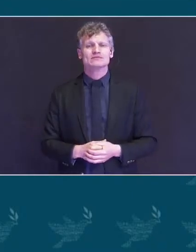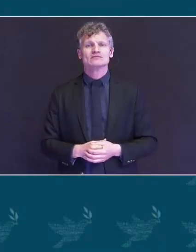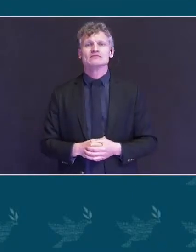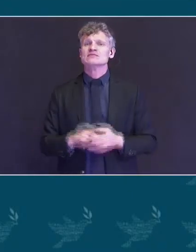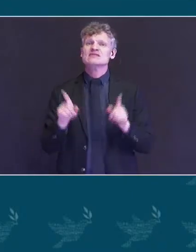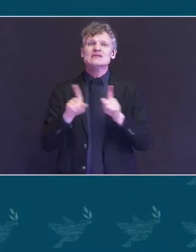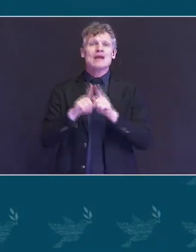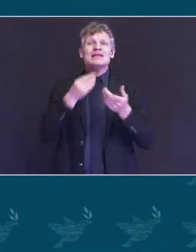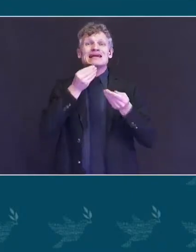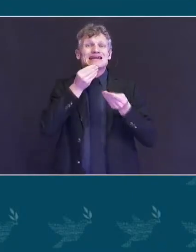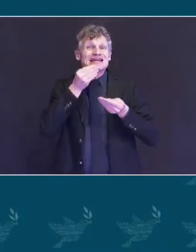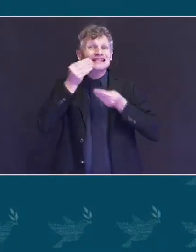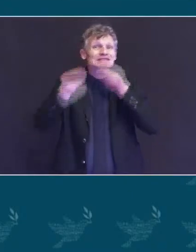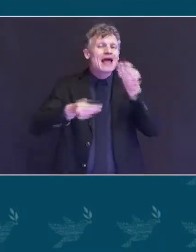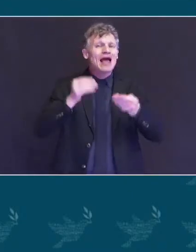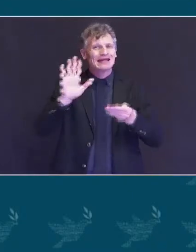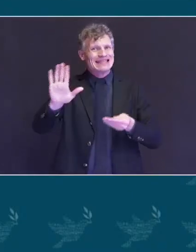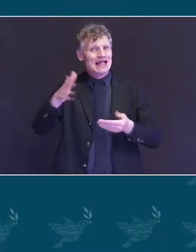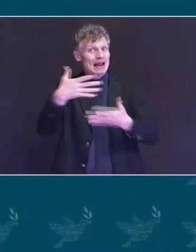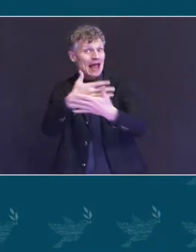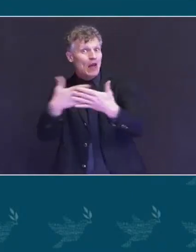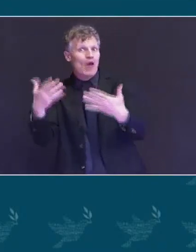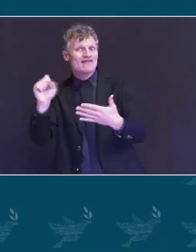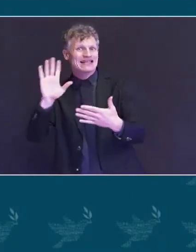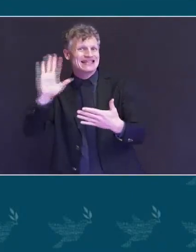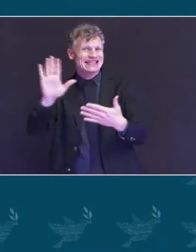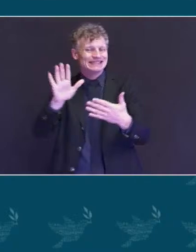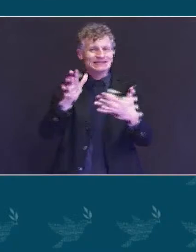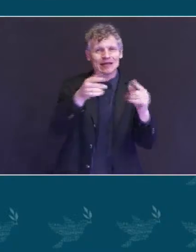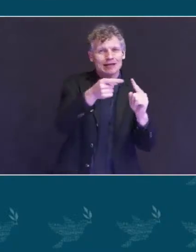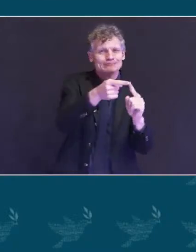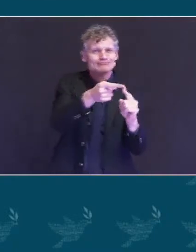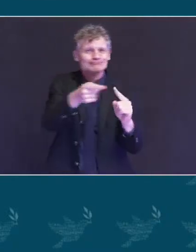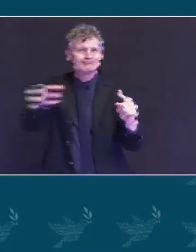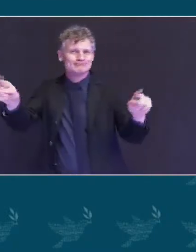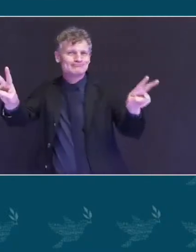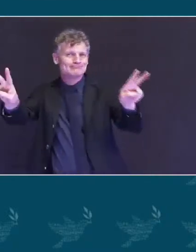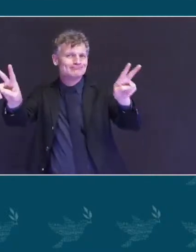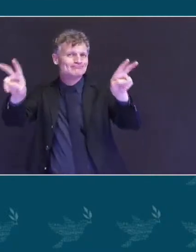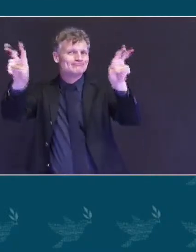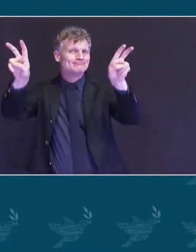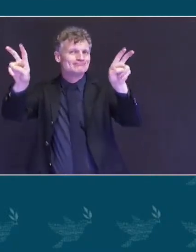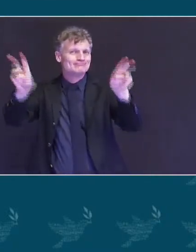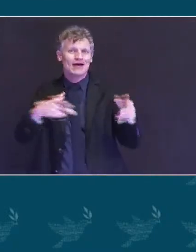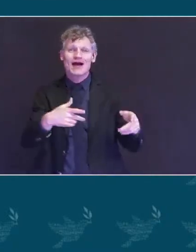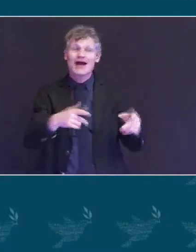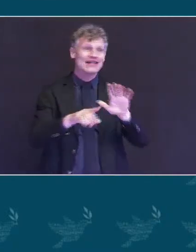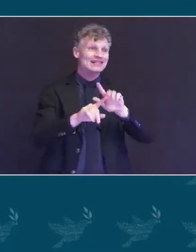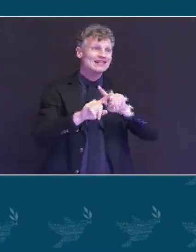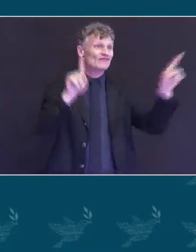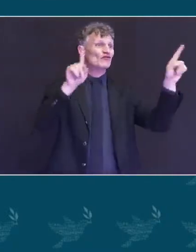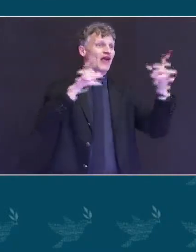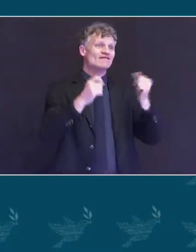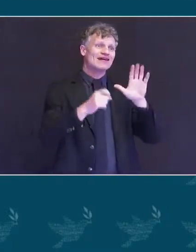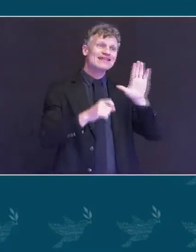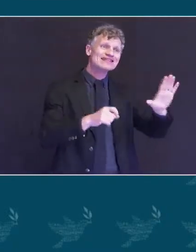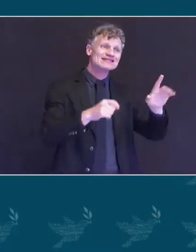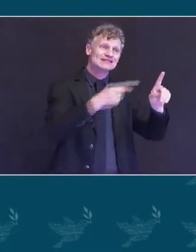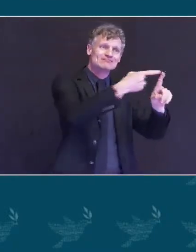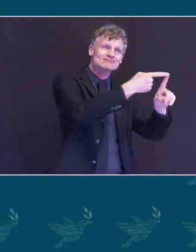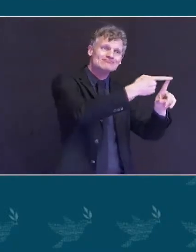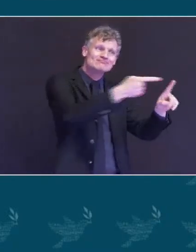proverbs, explaining proverbs. These are issues for which we need to collect